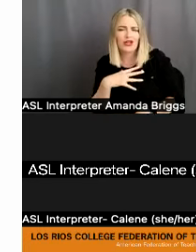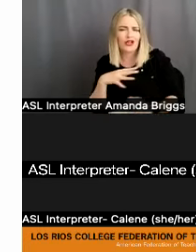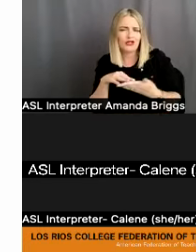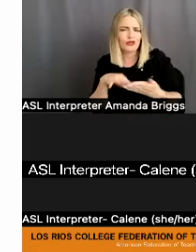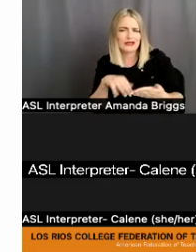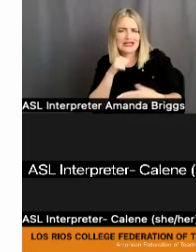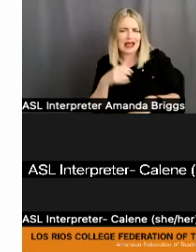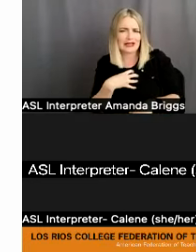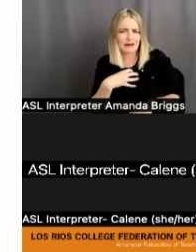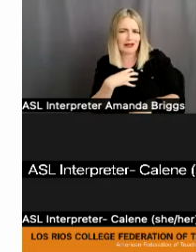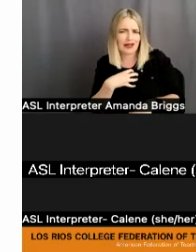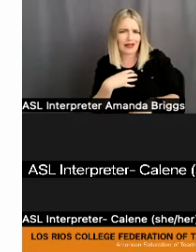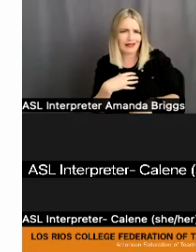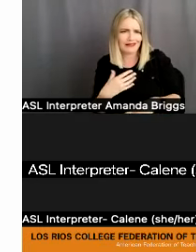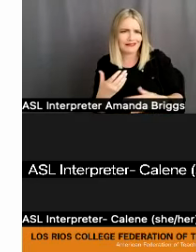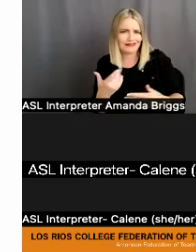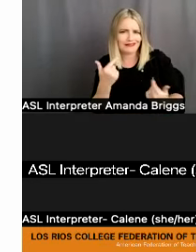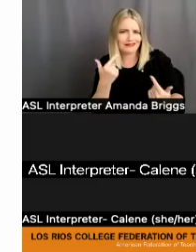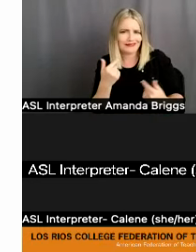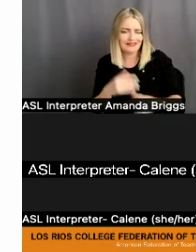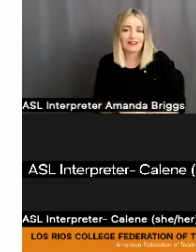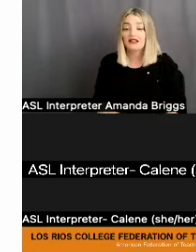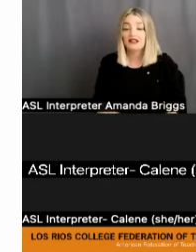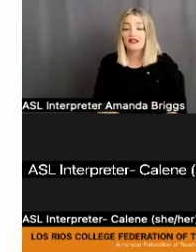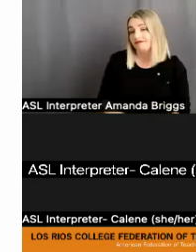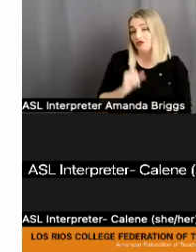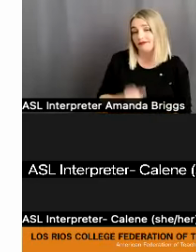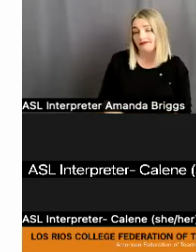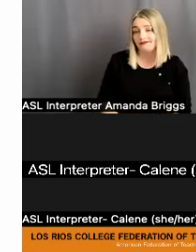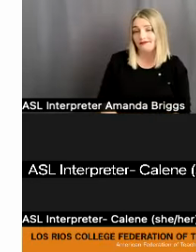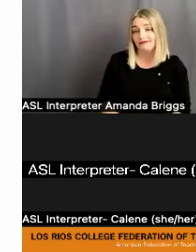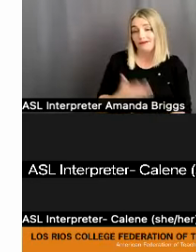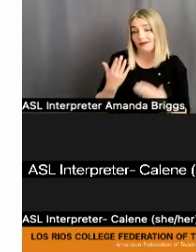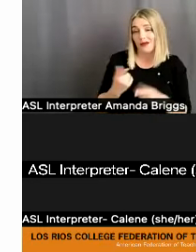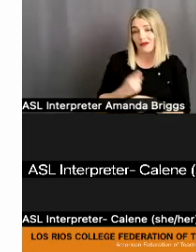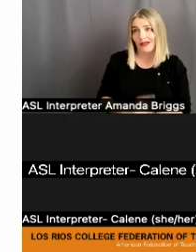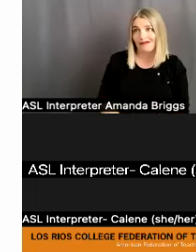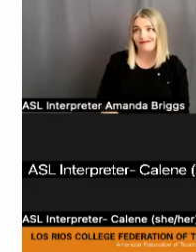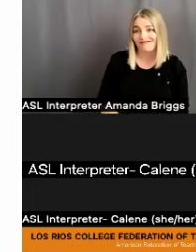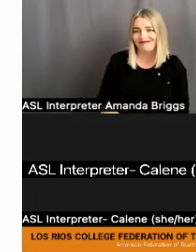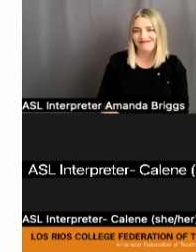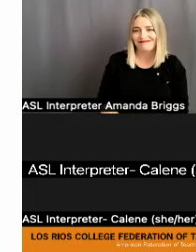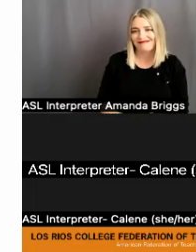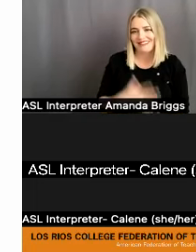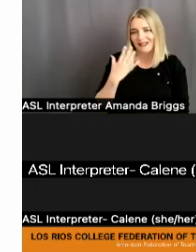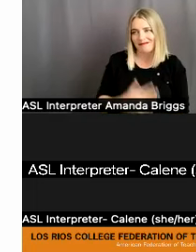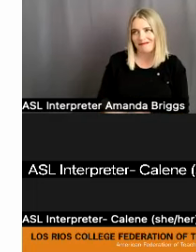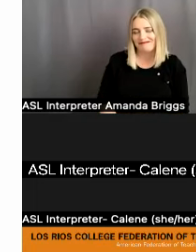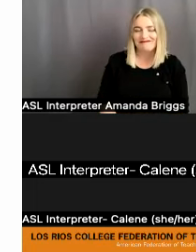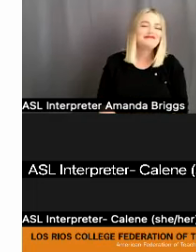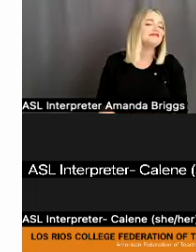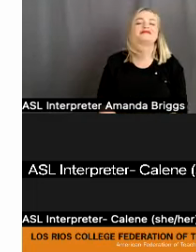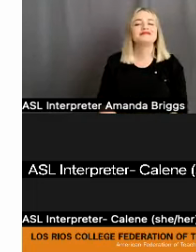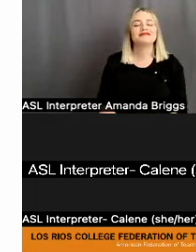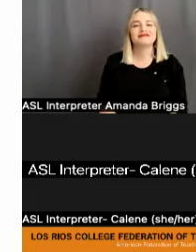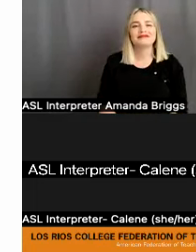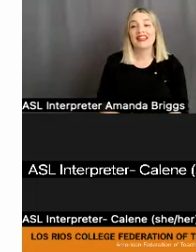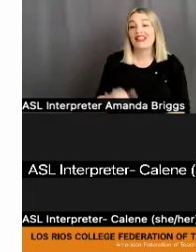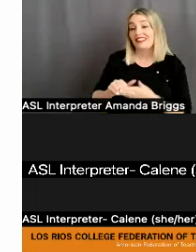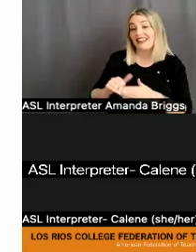you're inconsistent. True. That's probably right. Sadly. It's life,